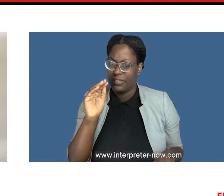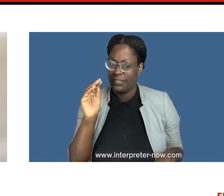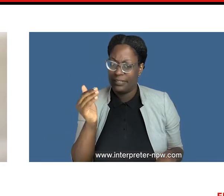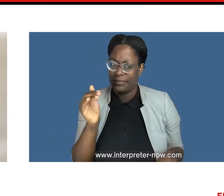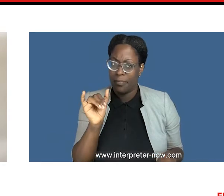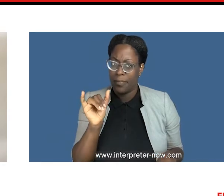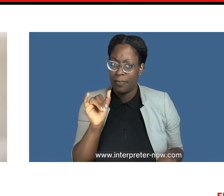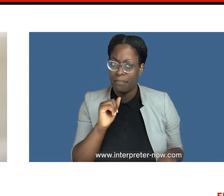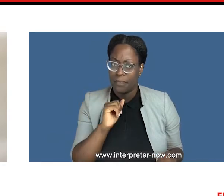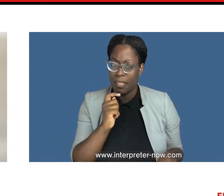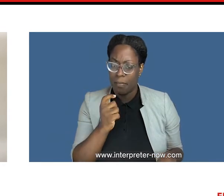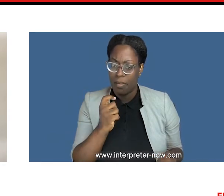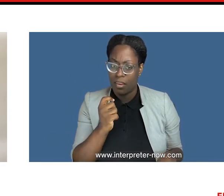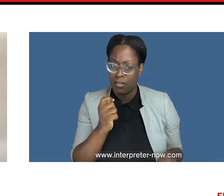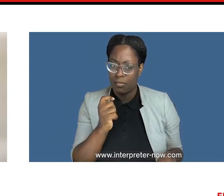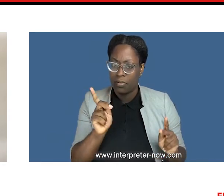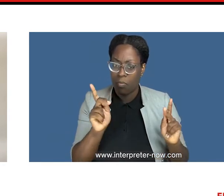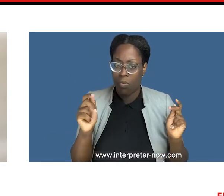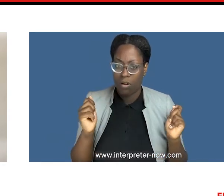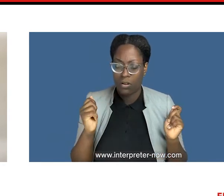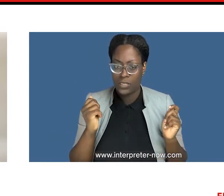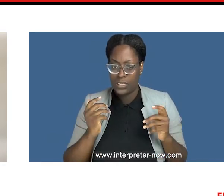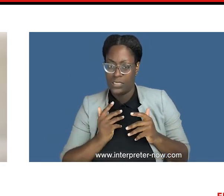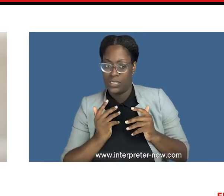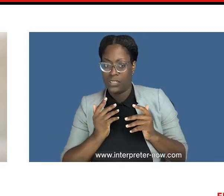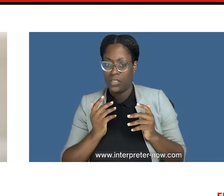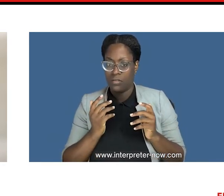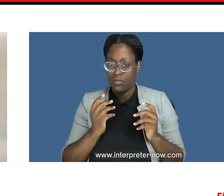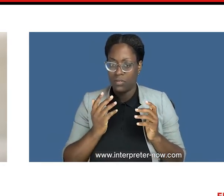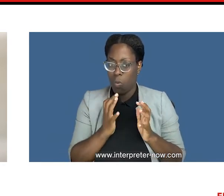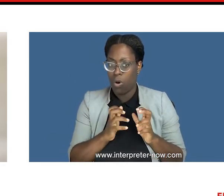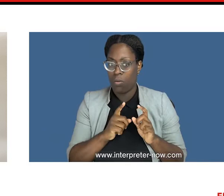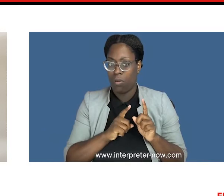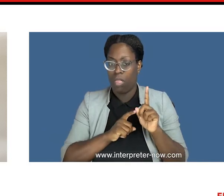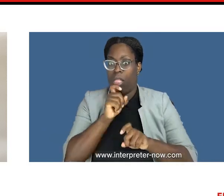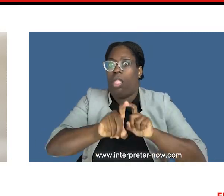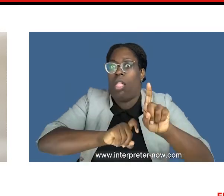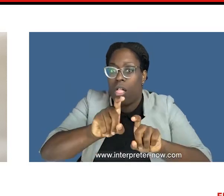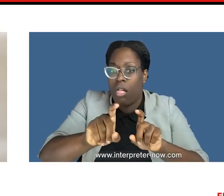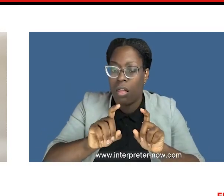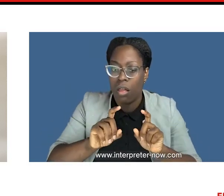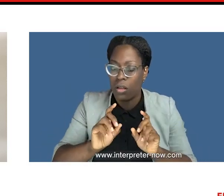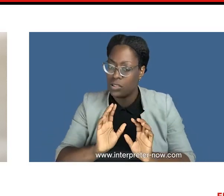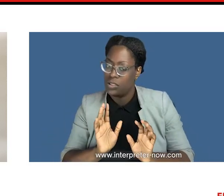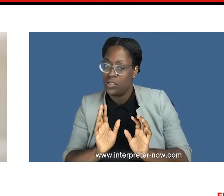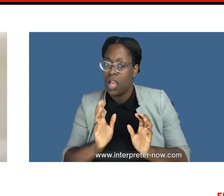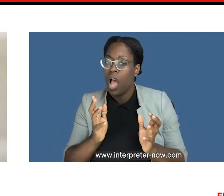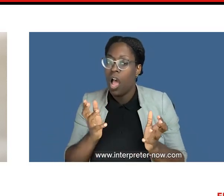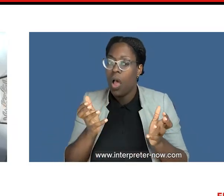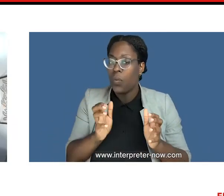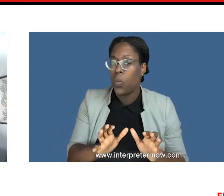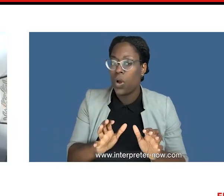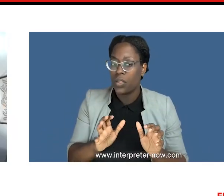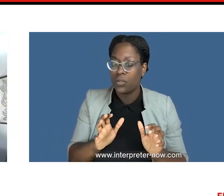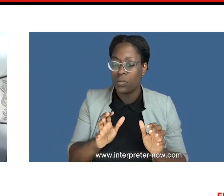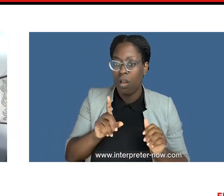there seemed to be a fear of asking too many questions. Like,